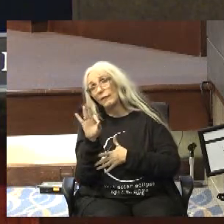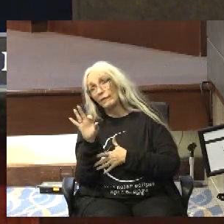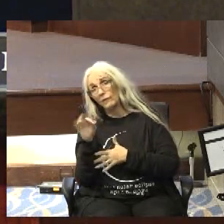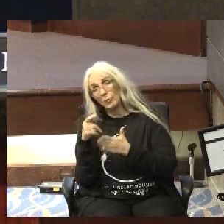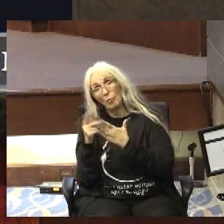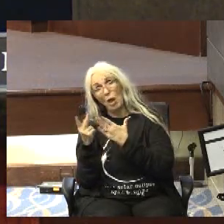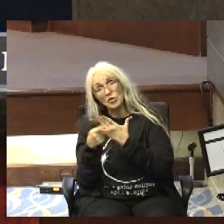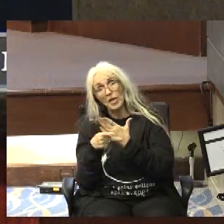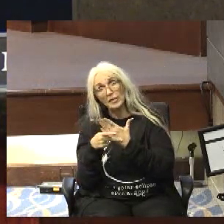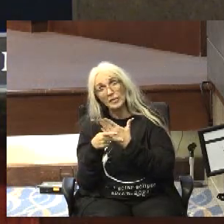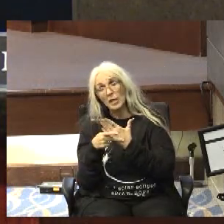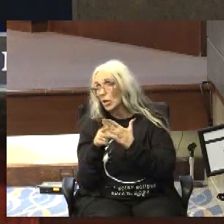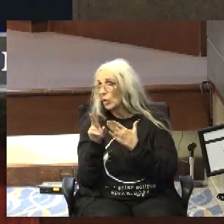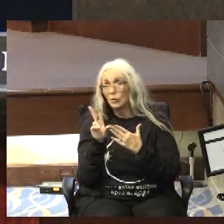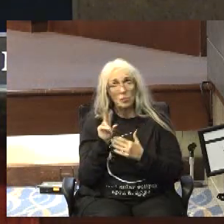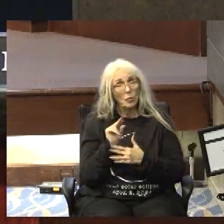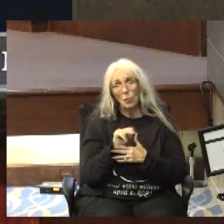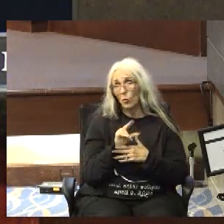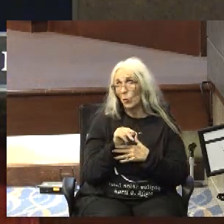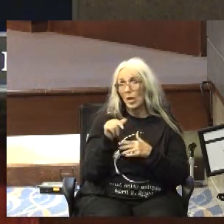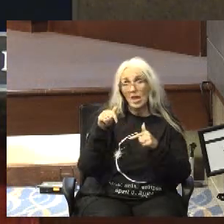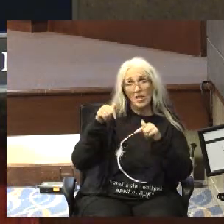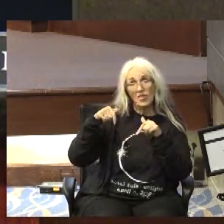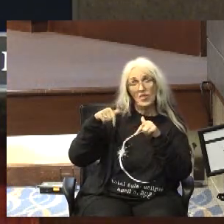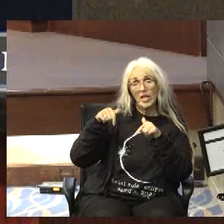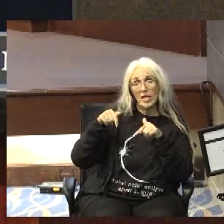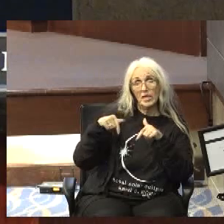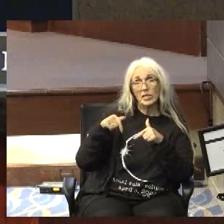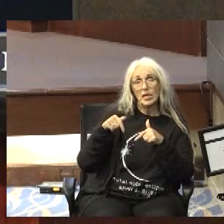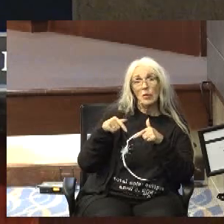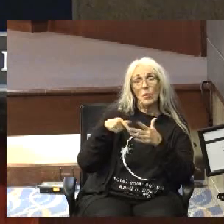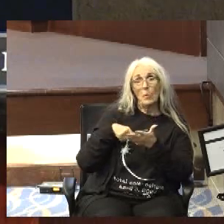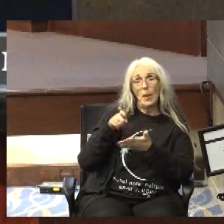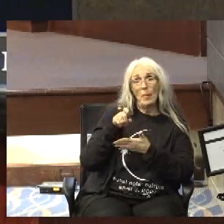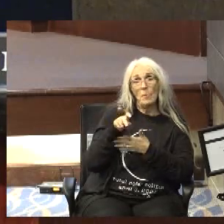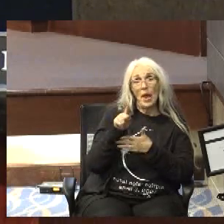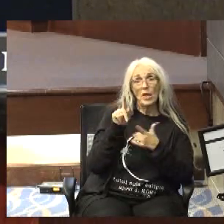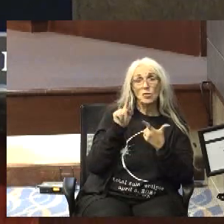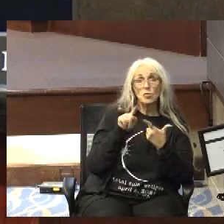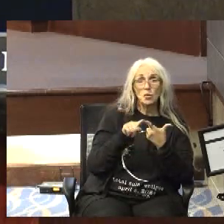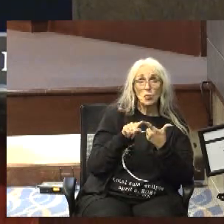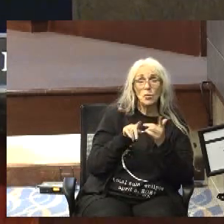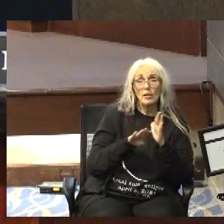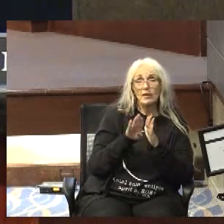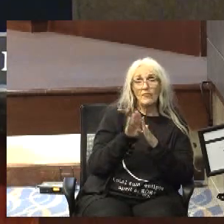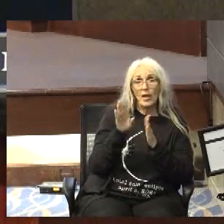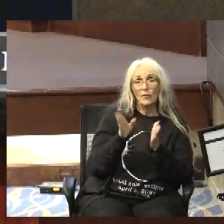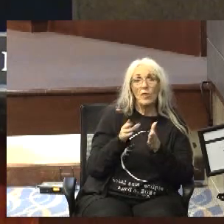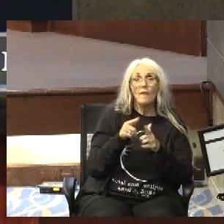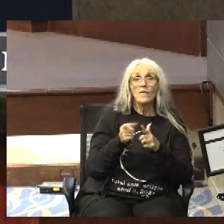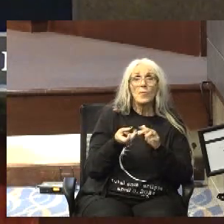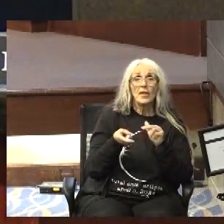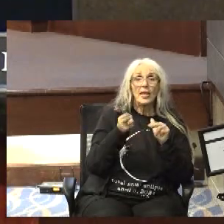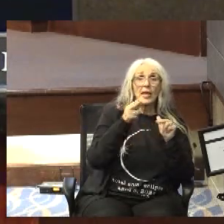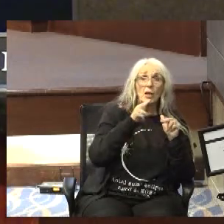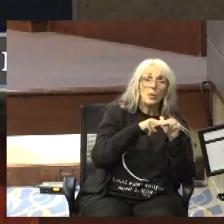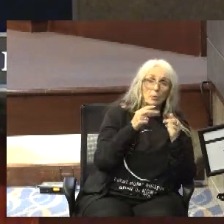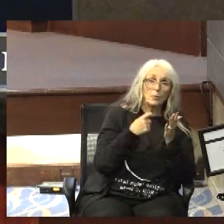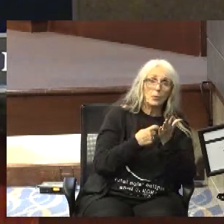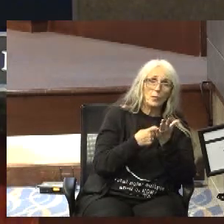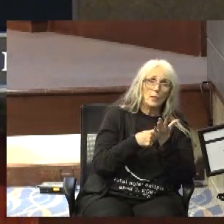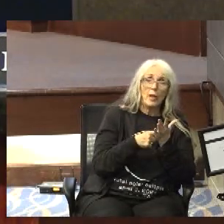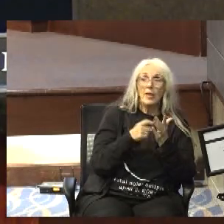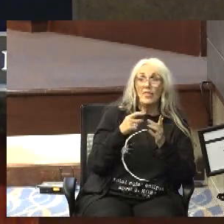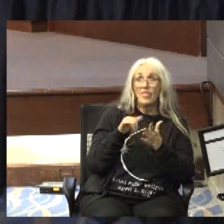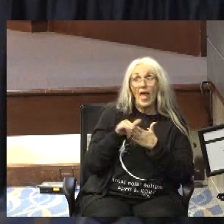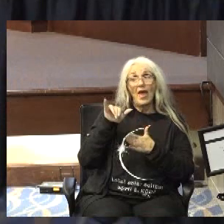projects, that this incentive is going to be reimbursed to the developer out of the increased property taxes that this project itself will